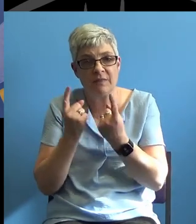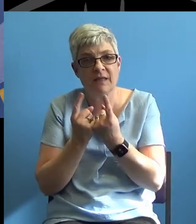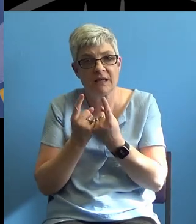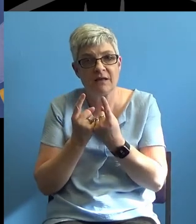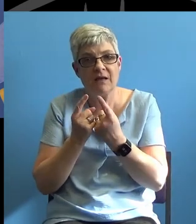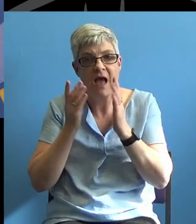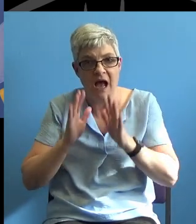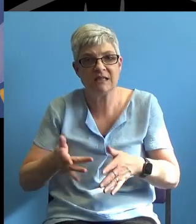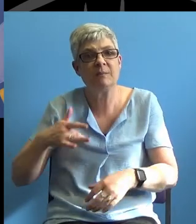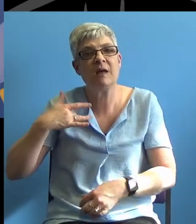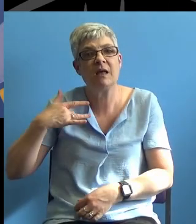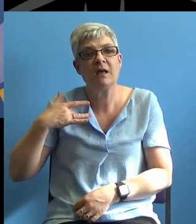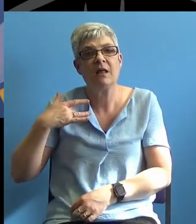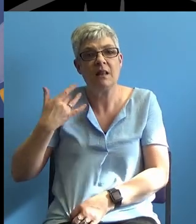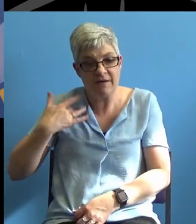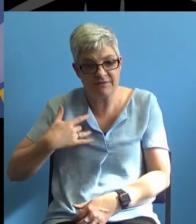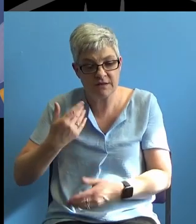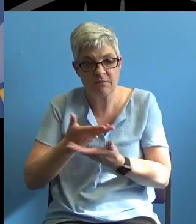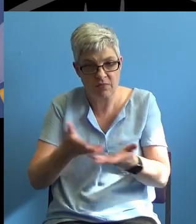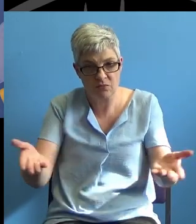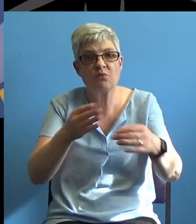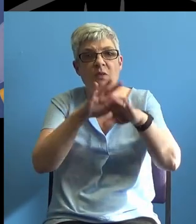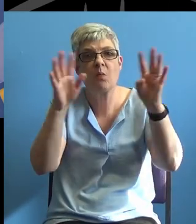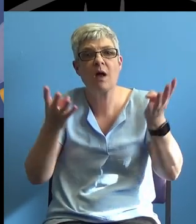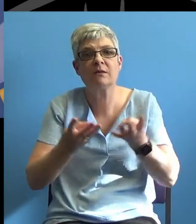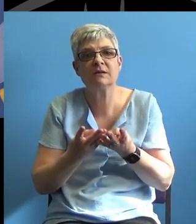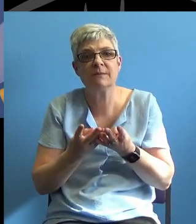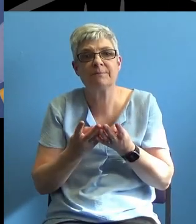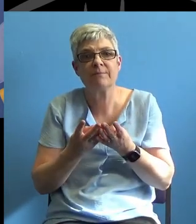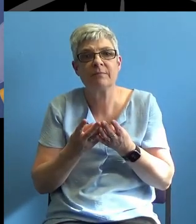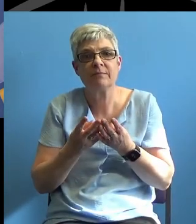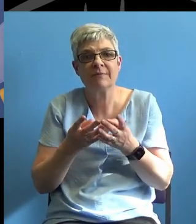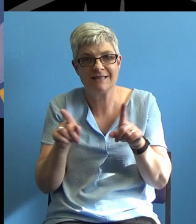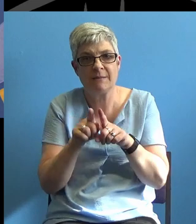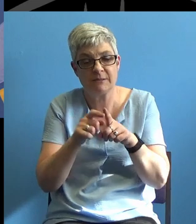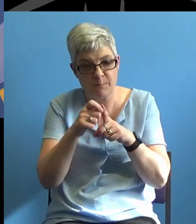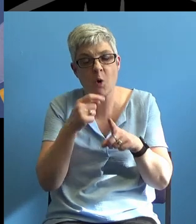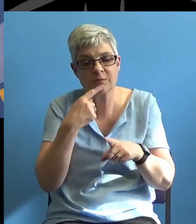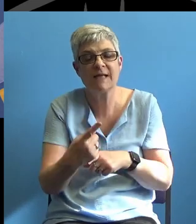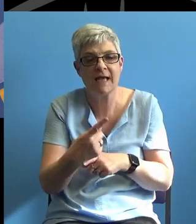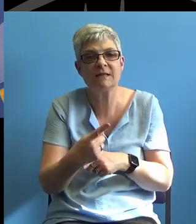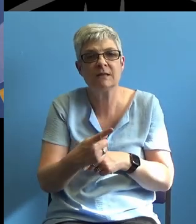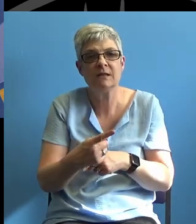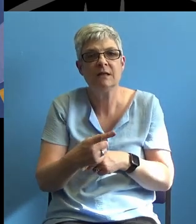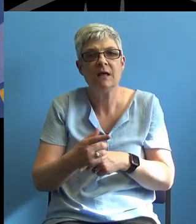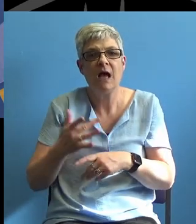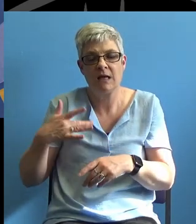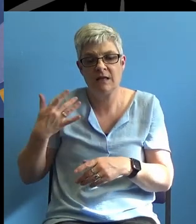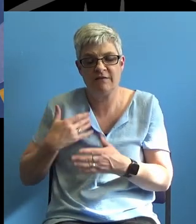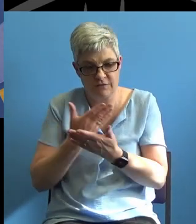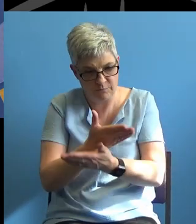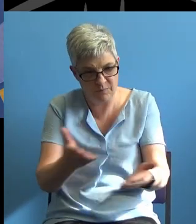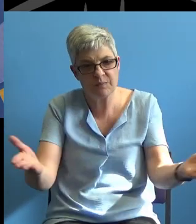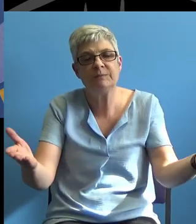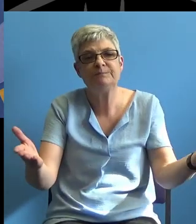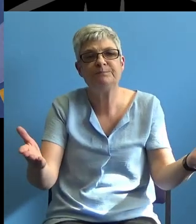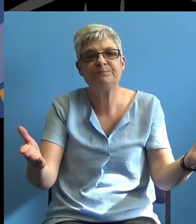that has to be lived out in the world. That's what Paul's saying in these verses. And has to be lived out as